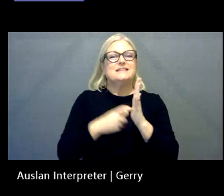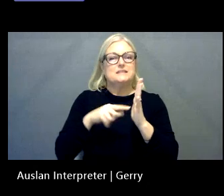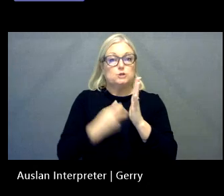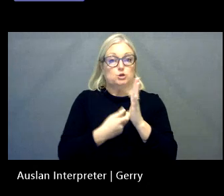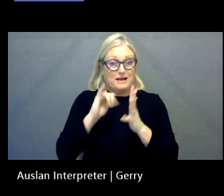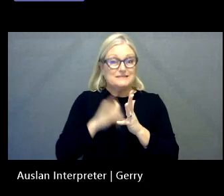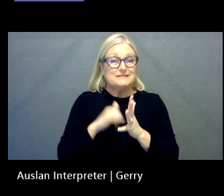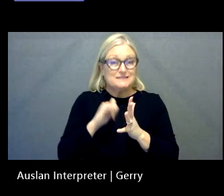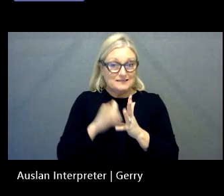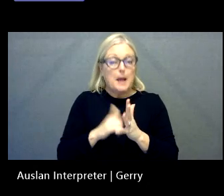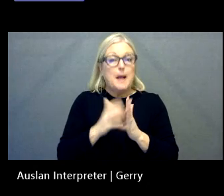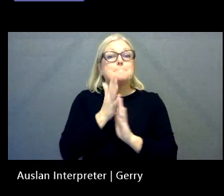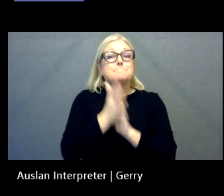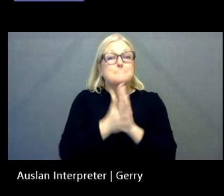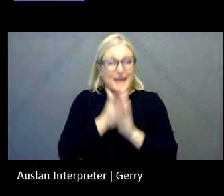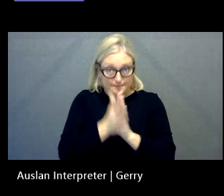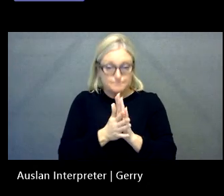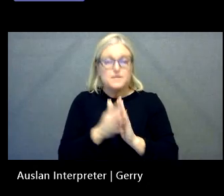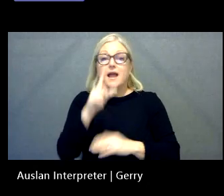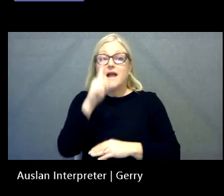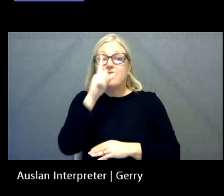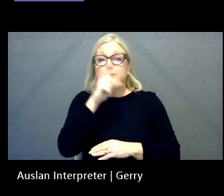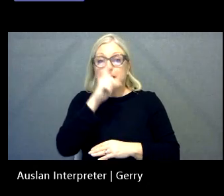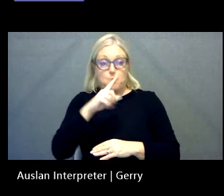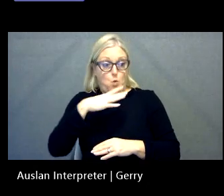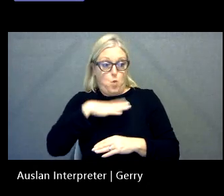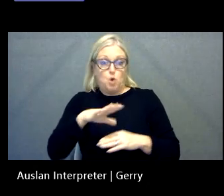in completion of the DCE survey.